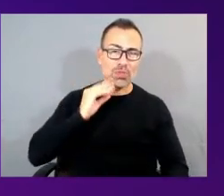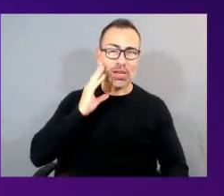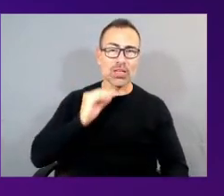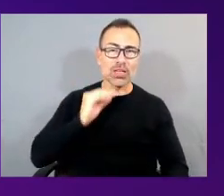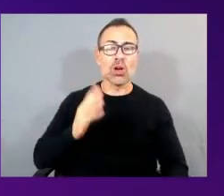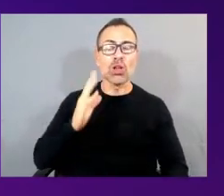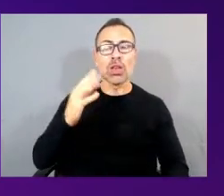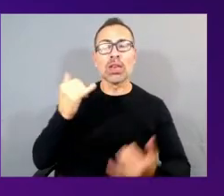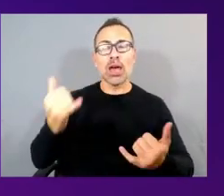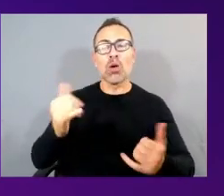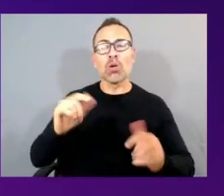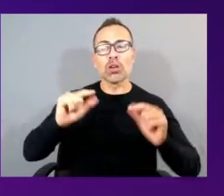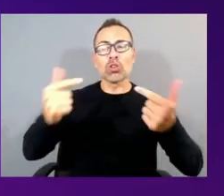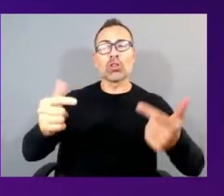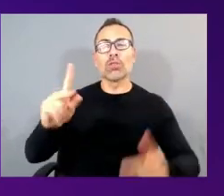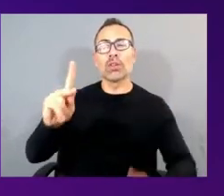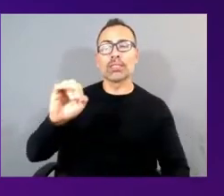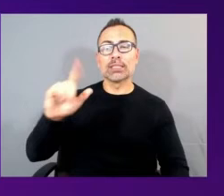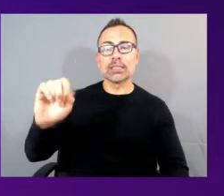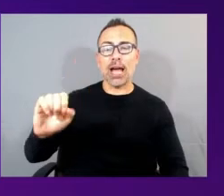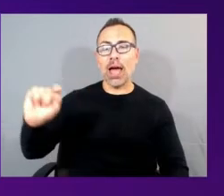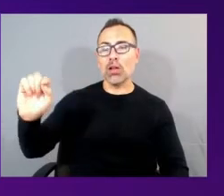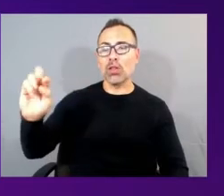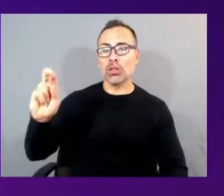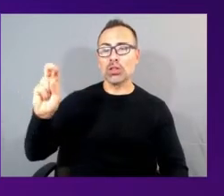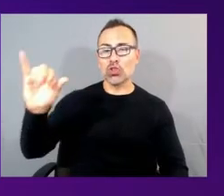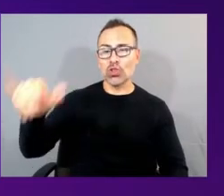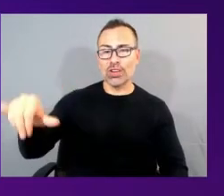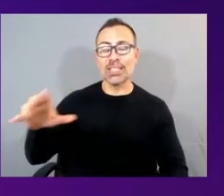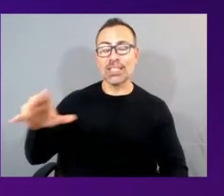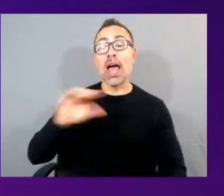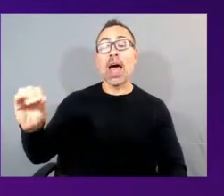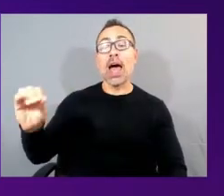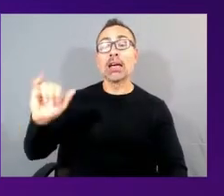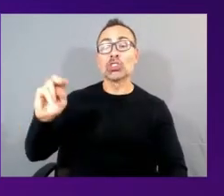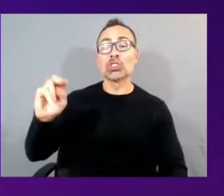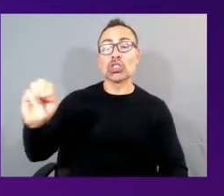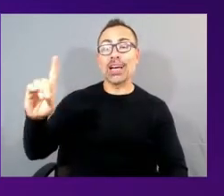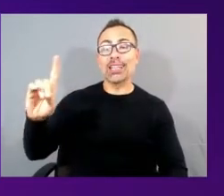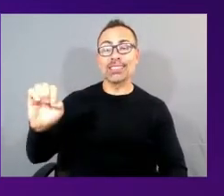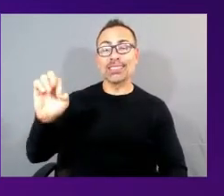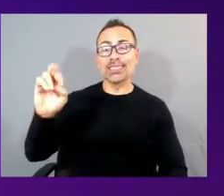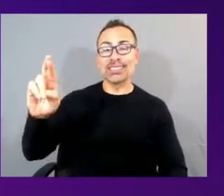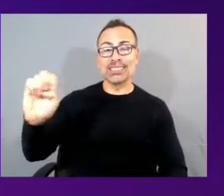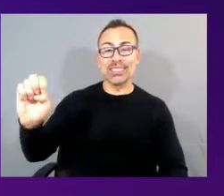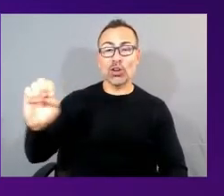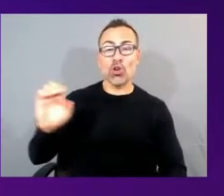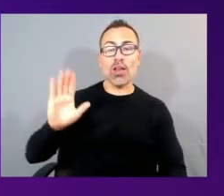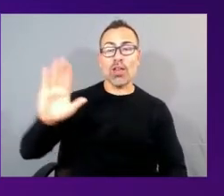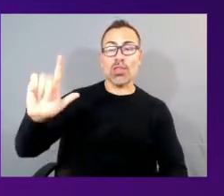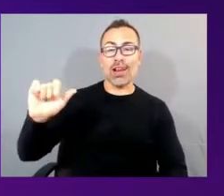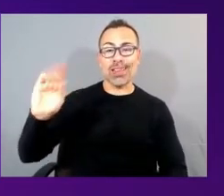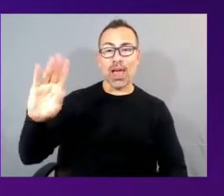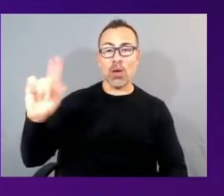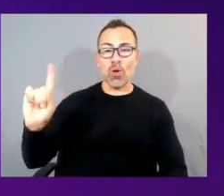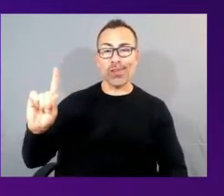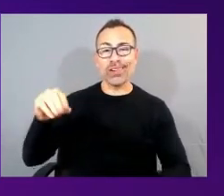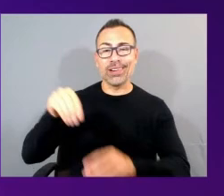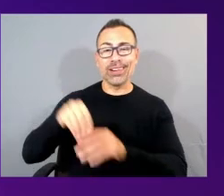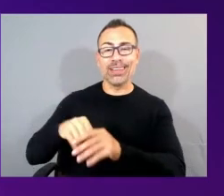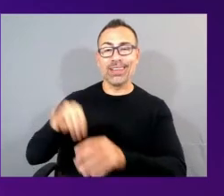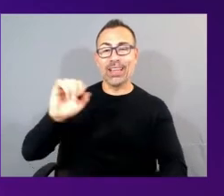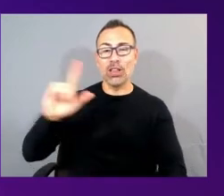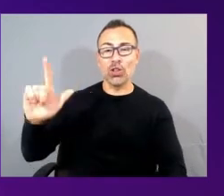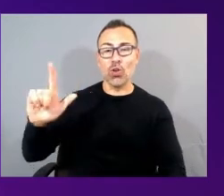Tracy at John Deere's Digital Capability Lab in Moline, Illinois, to discuss how AWS has worked with Deere